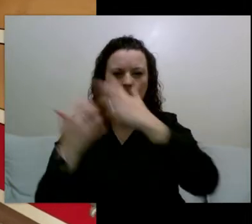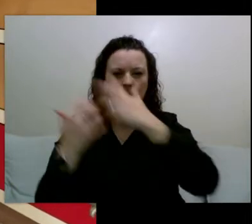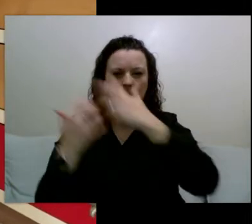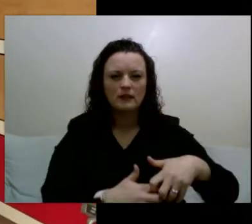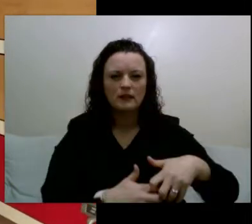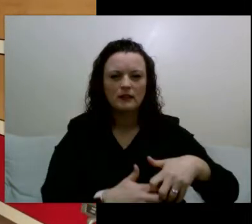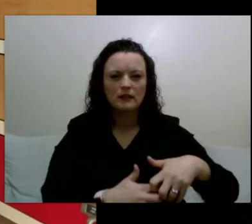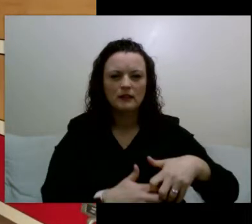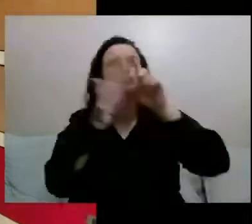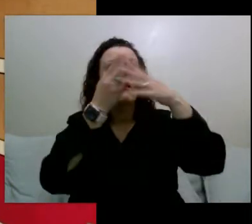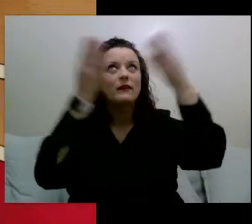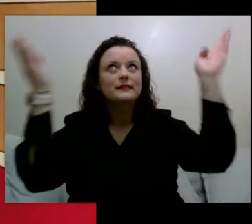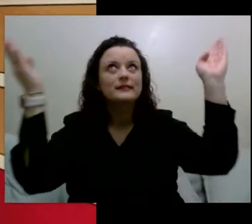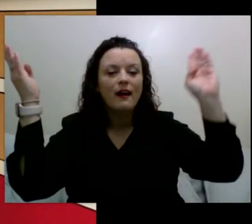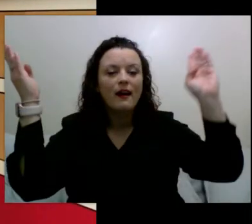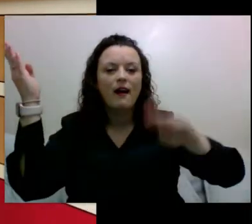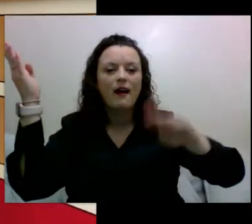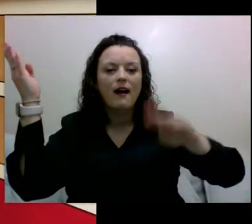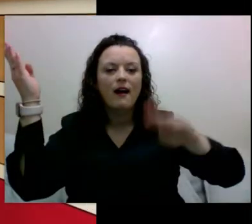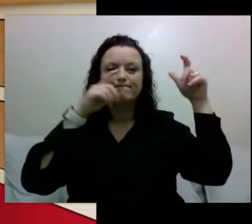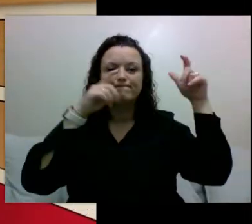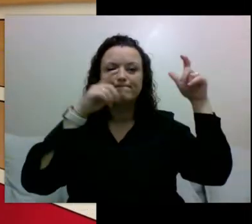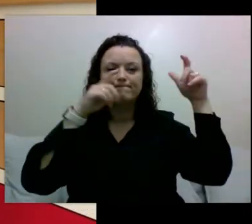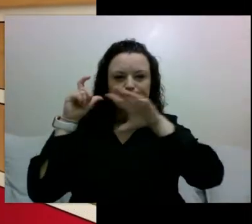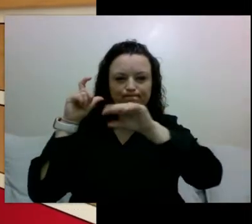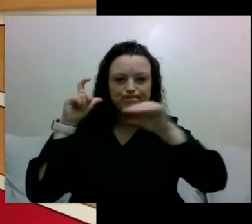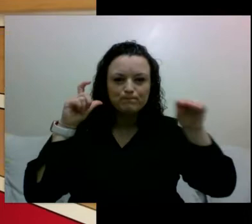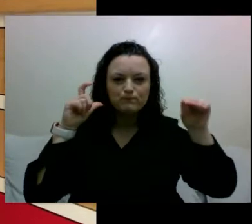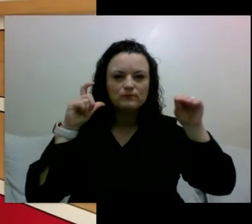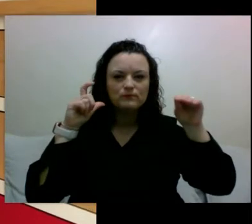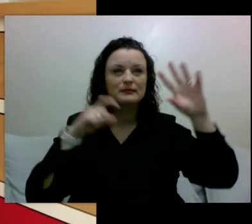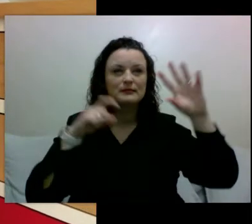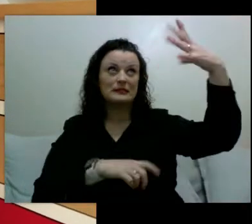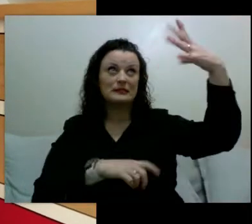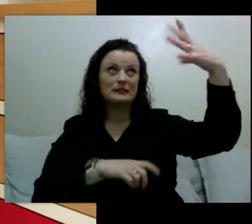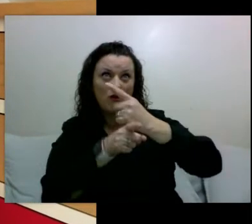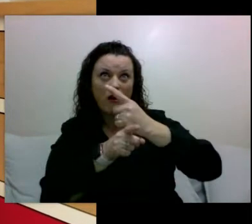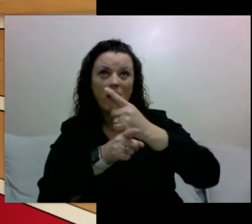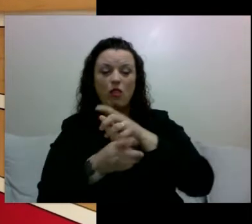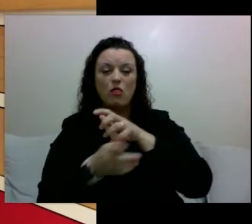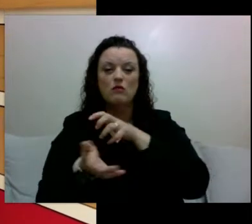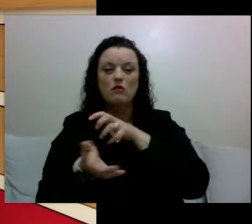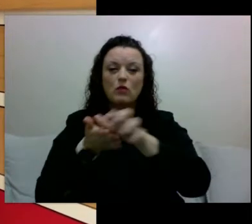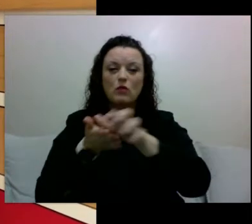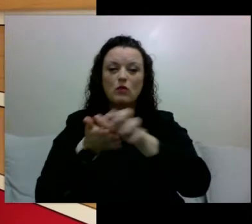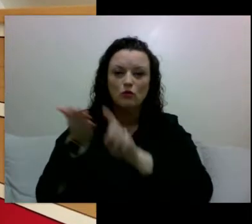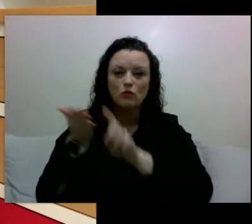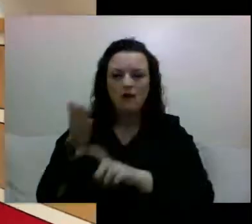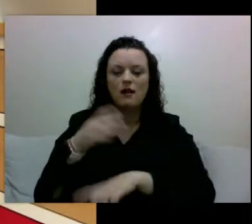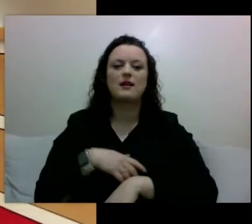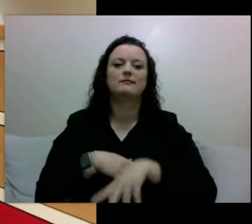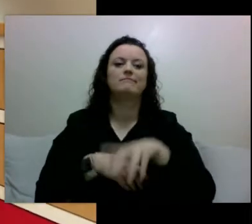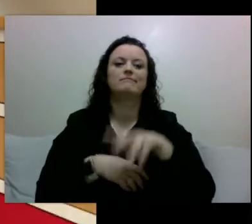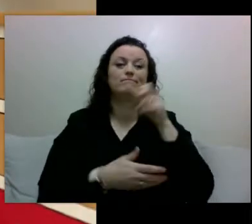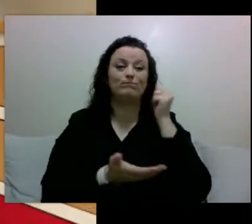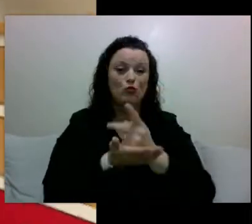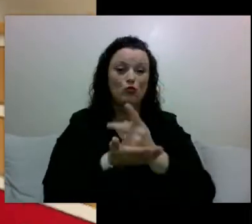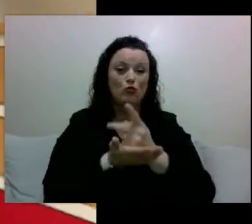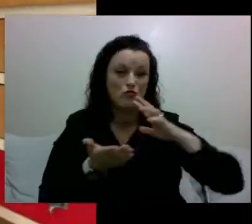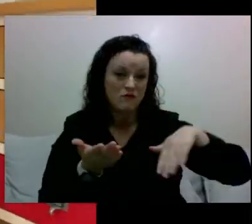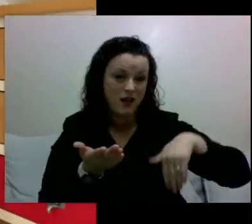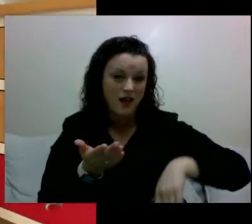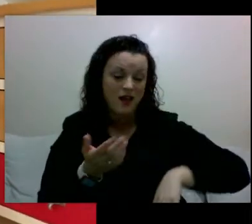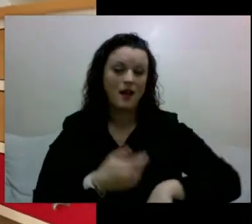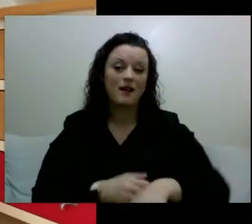Have I lit it right? Did I do the rough drawing? Did I put it in together? Did I get it approved? Did I change it, check